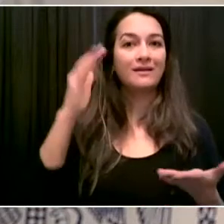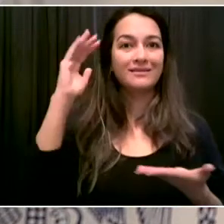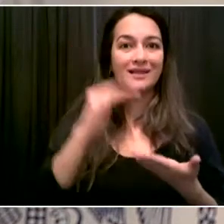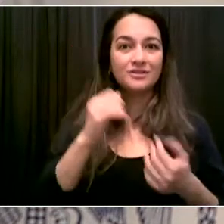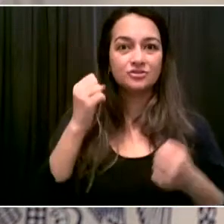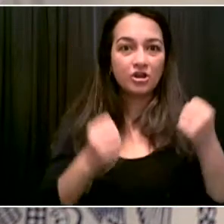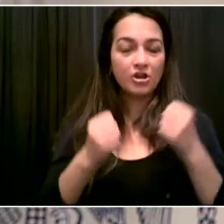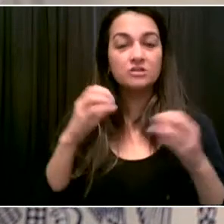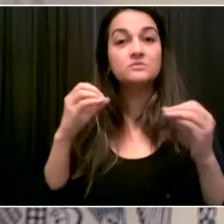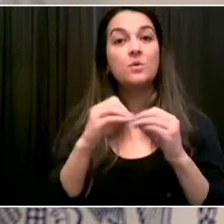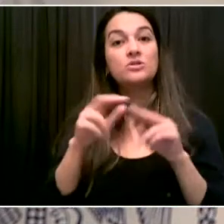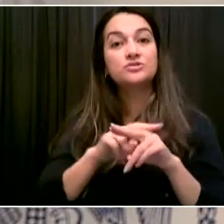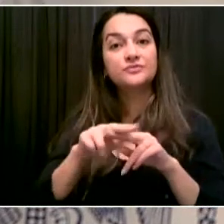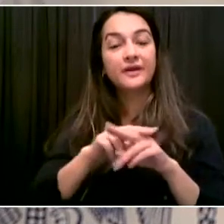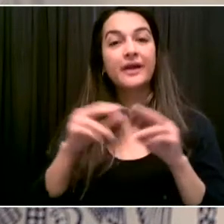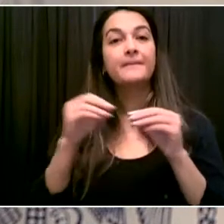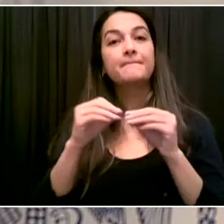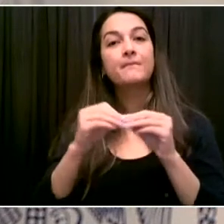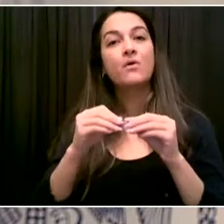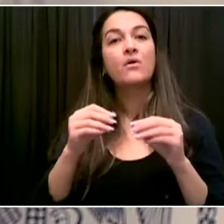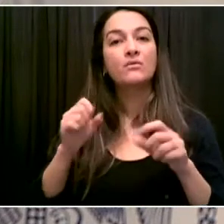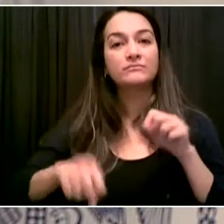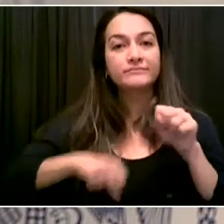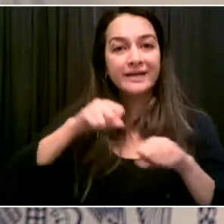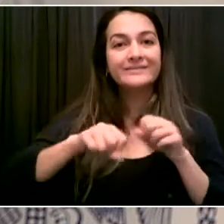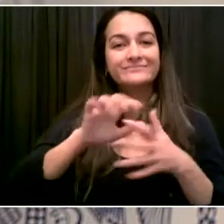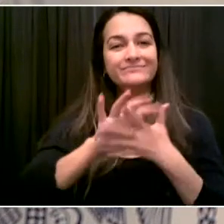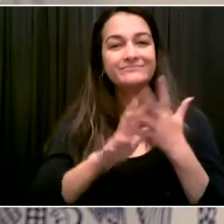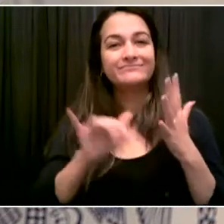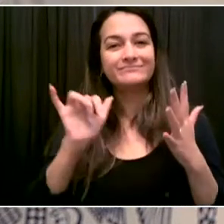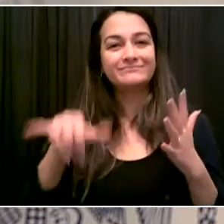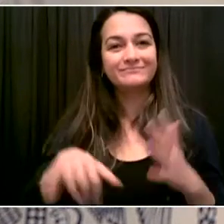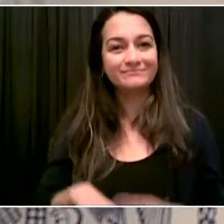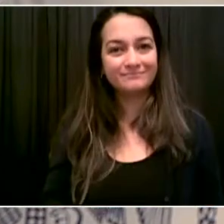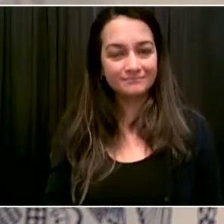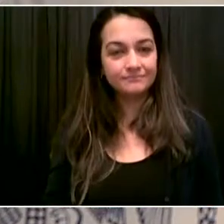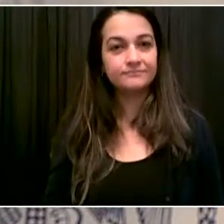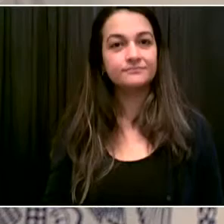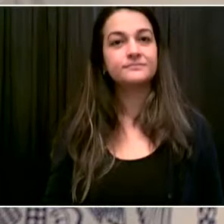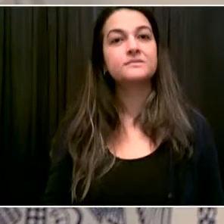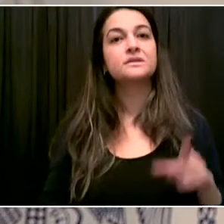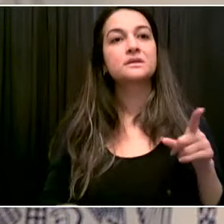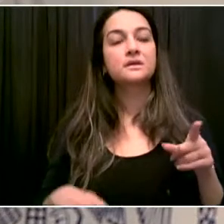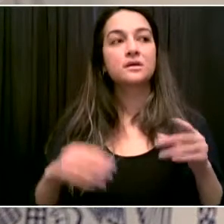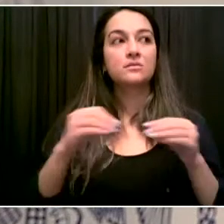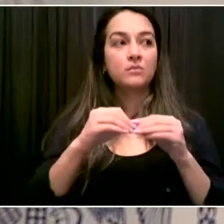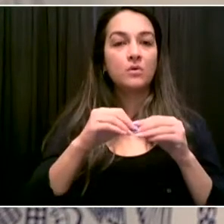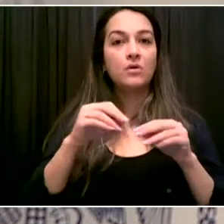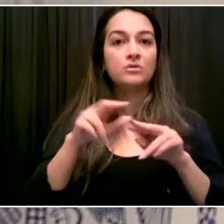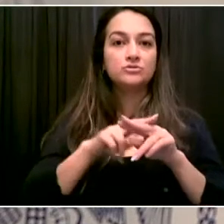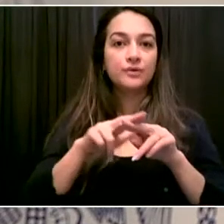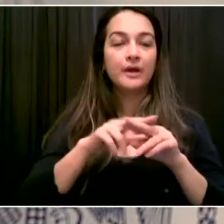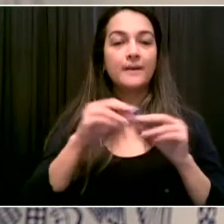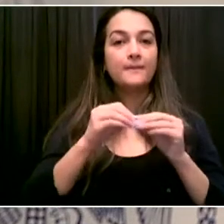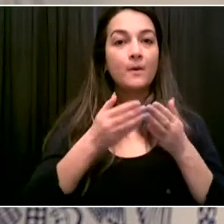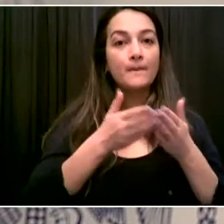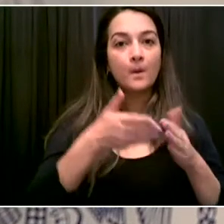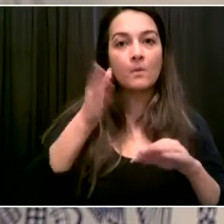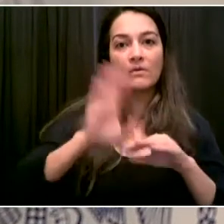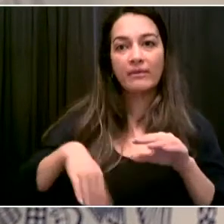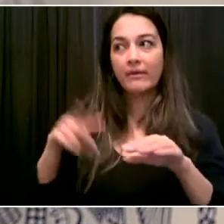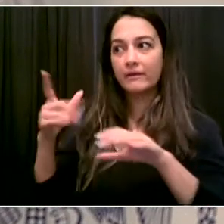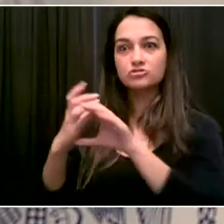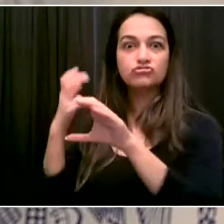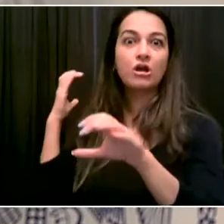of big trucks, more and more use of rail and waterborne freight, more small solutions.